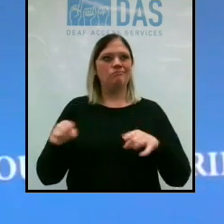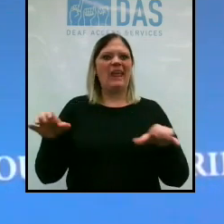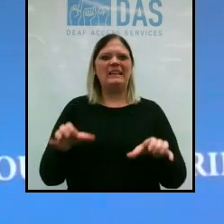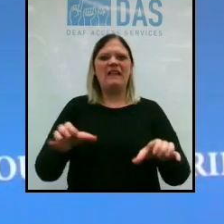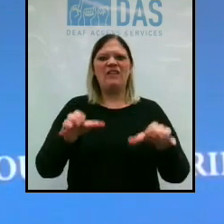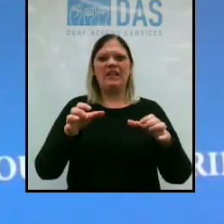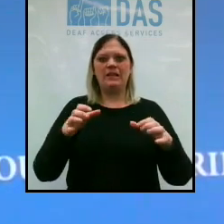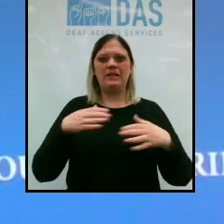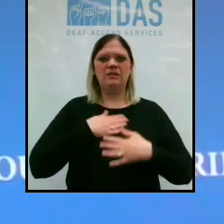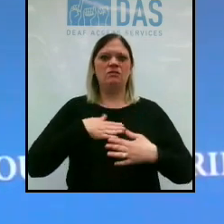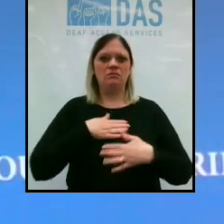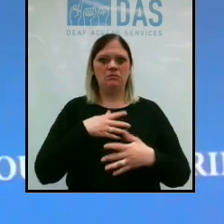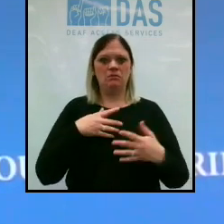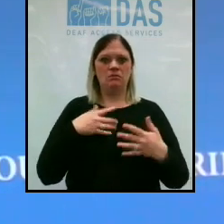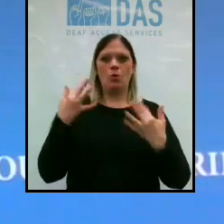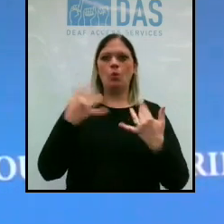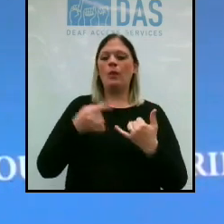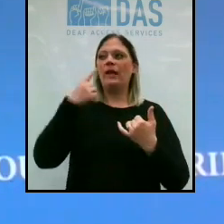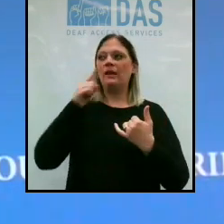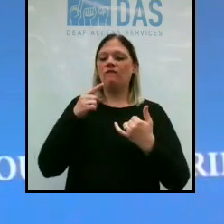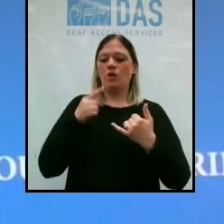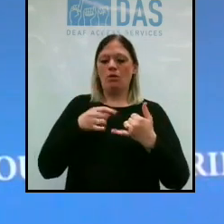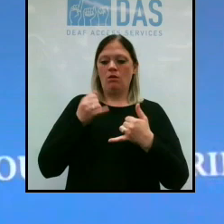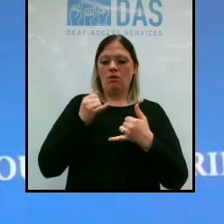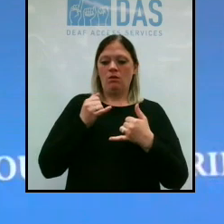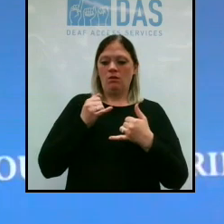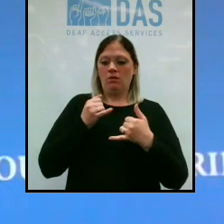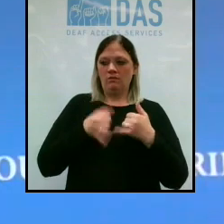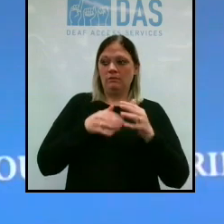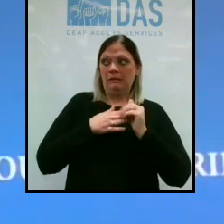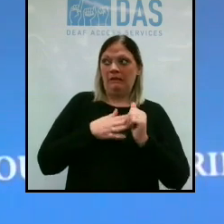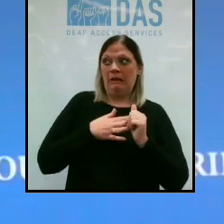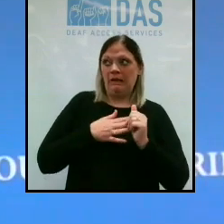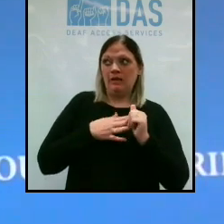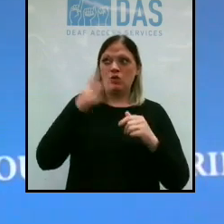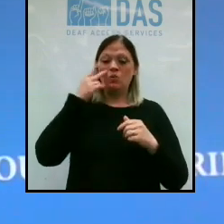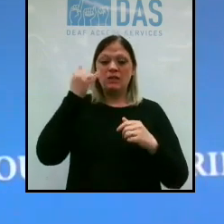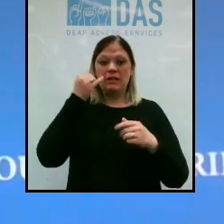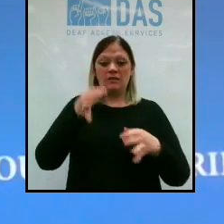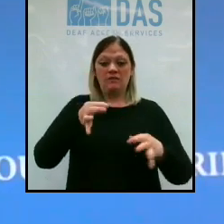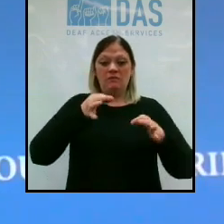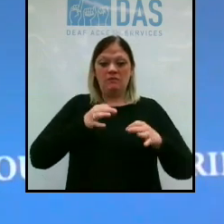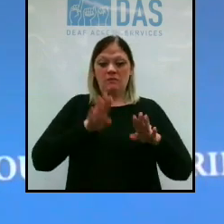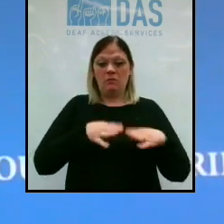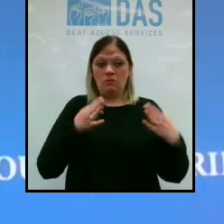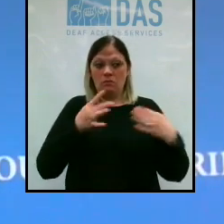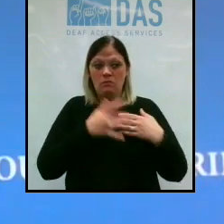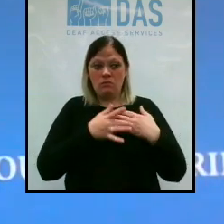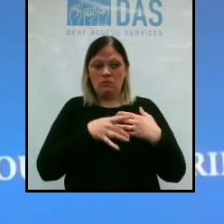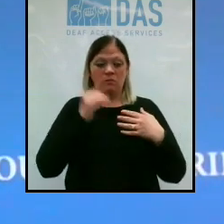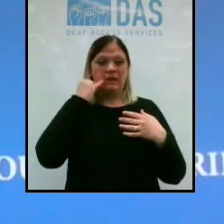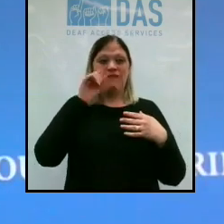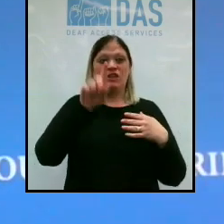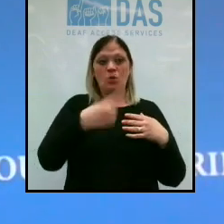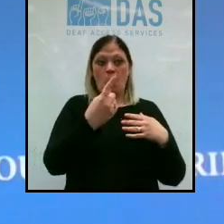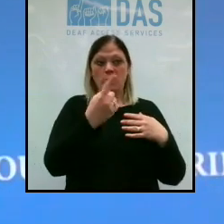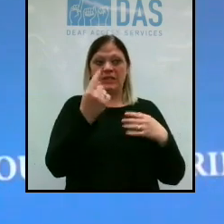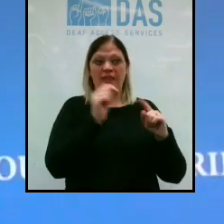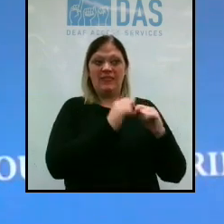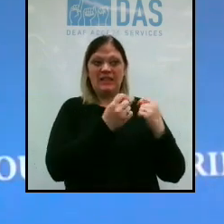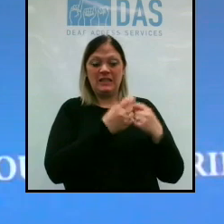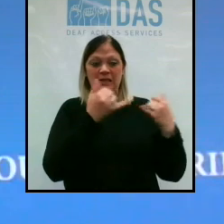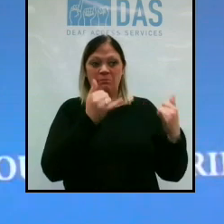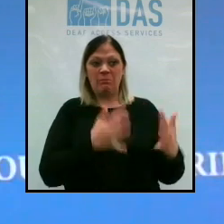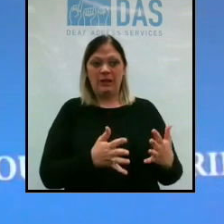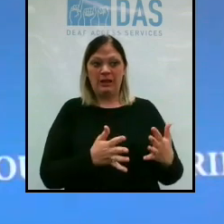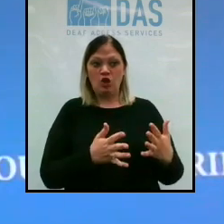We're still waiting for final guidance as to whether or not they theoretically could open earlier if it's just the teams playing, as long as they meet proper